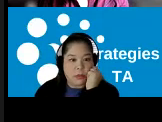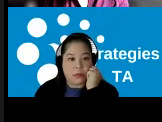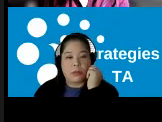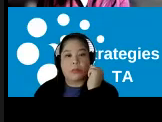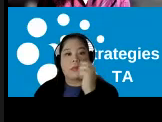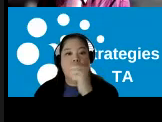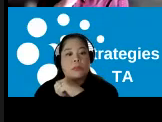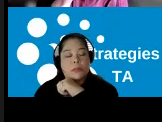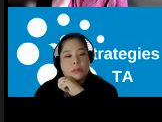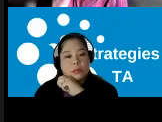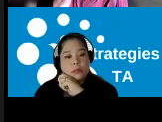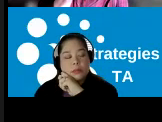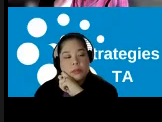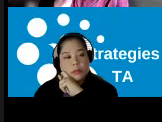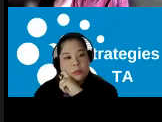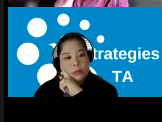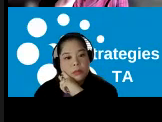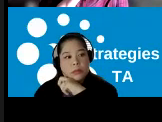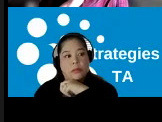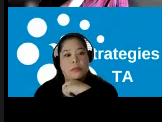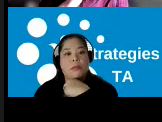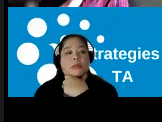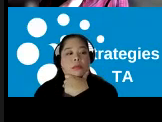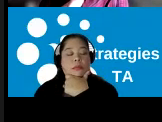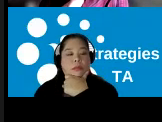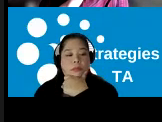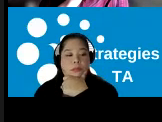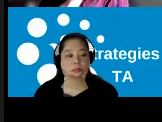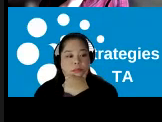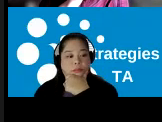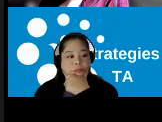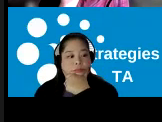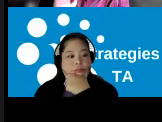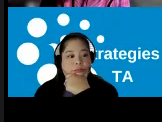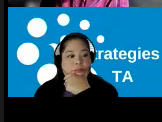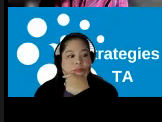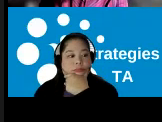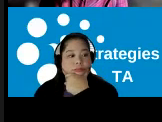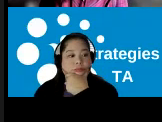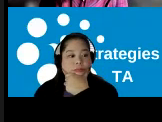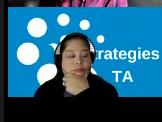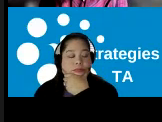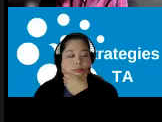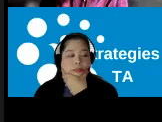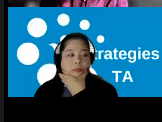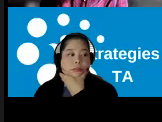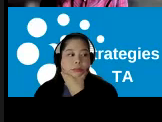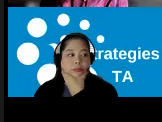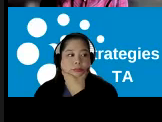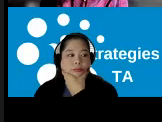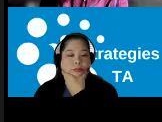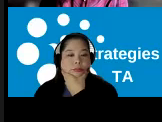certain abuses. And it's just thinking about, certainly at the local level, right, how to,